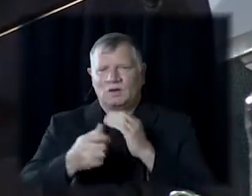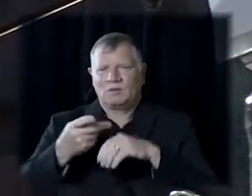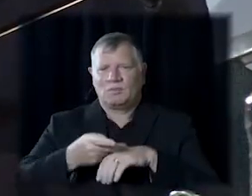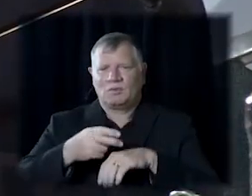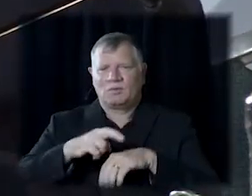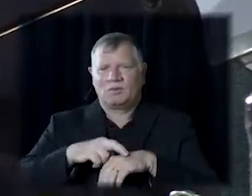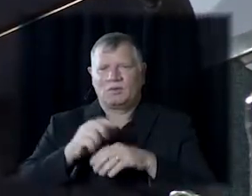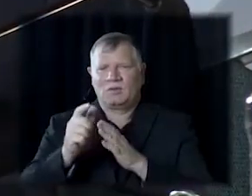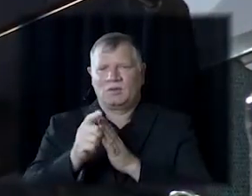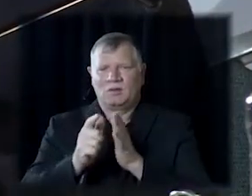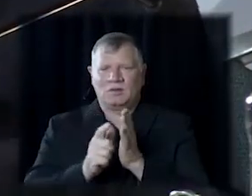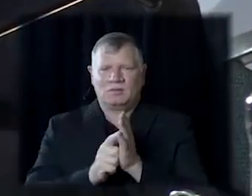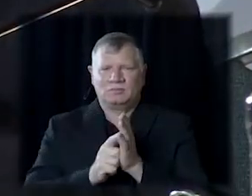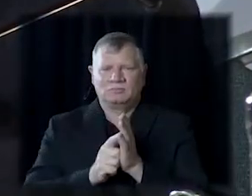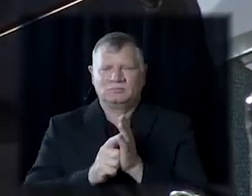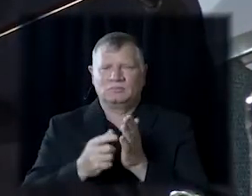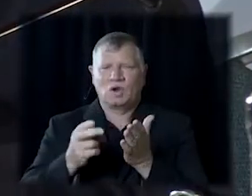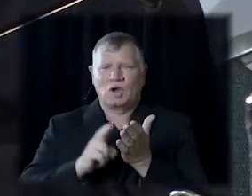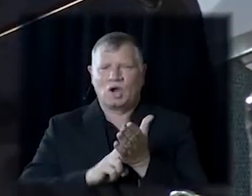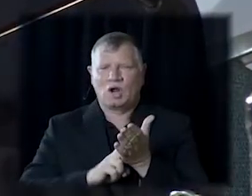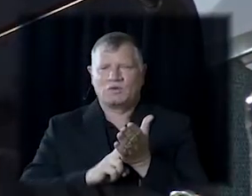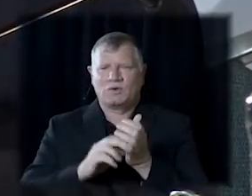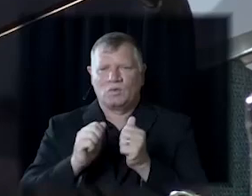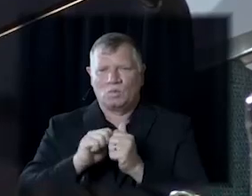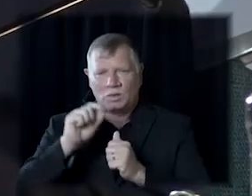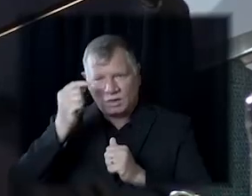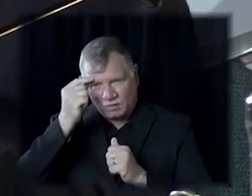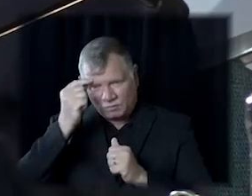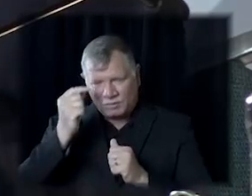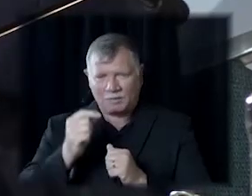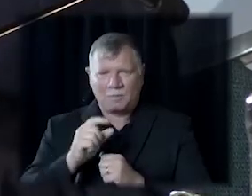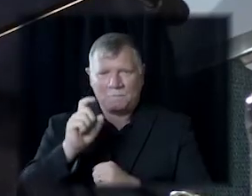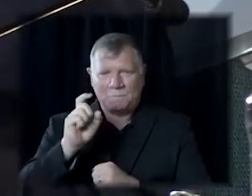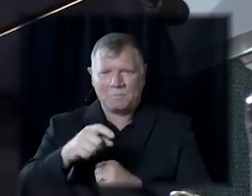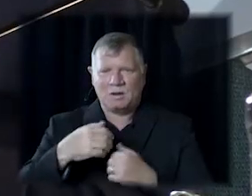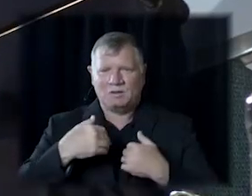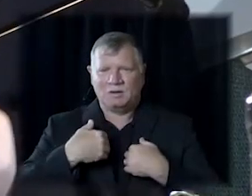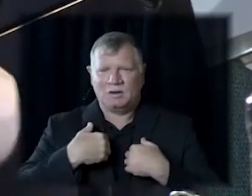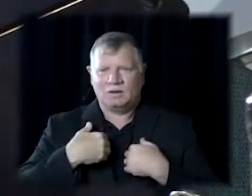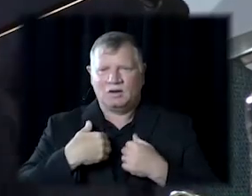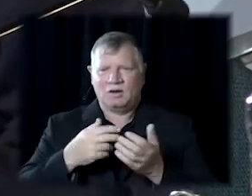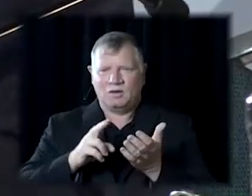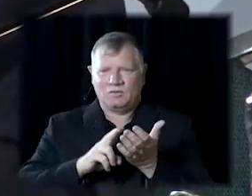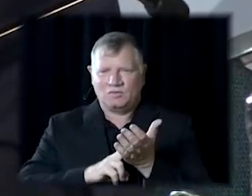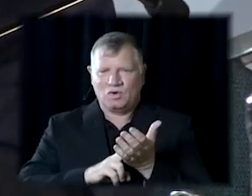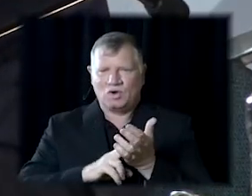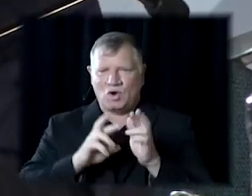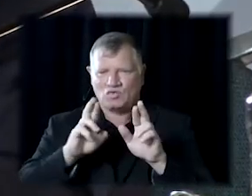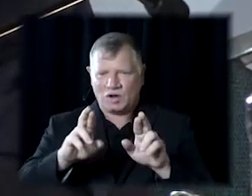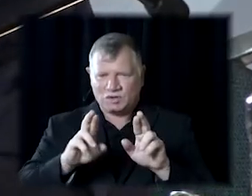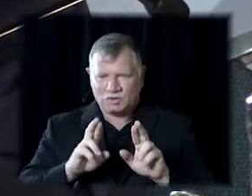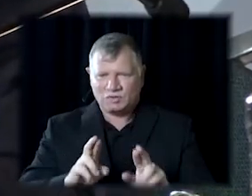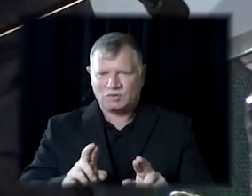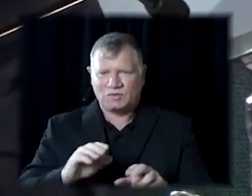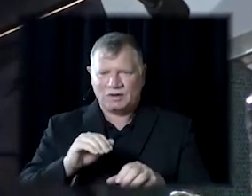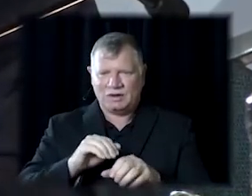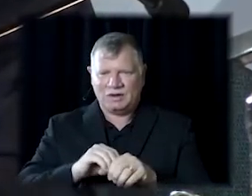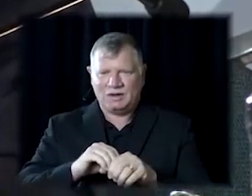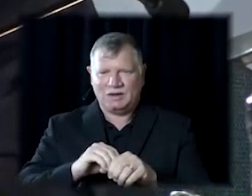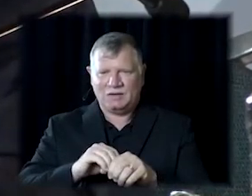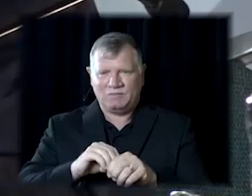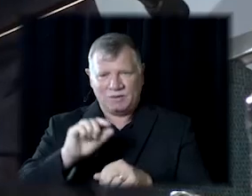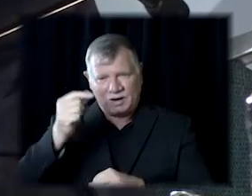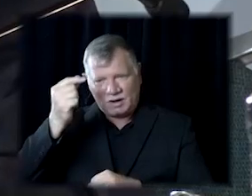law, contractors with the government must have their contracts registered